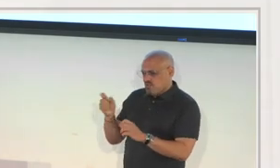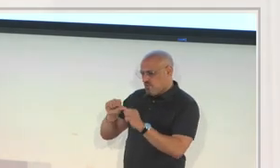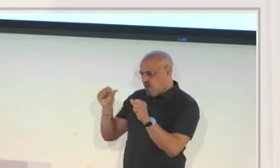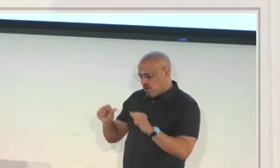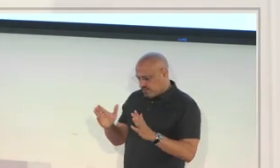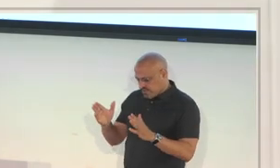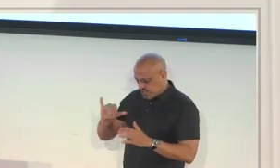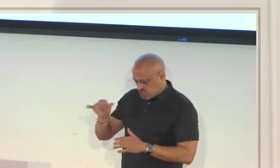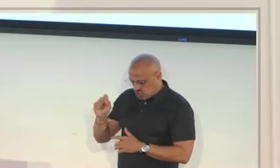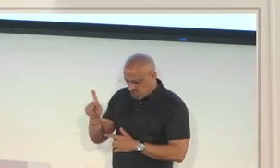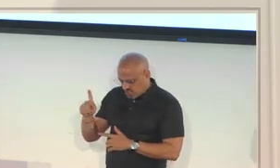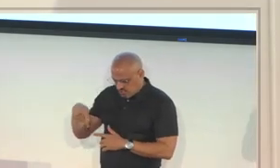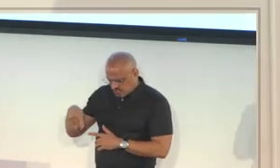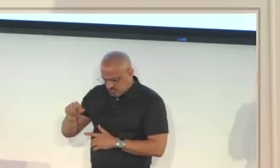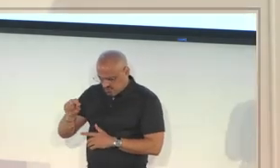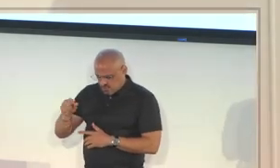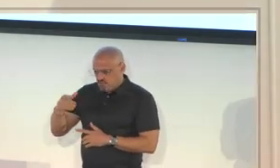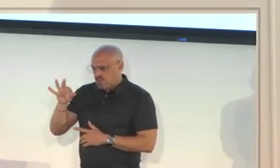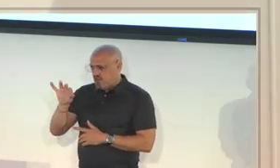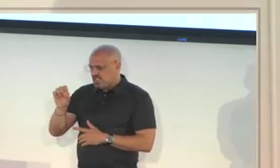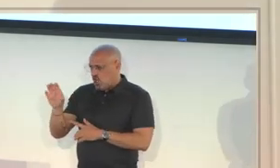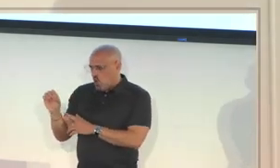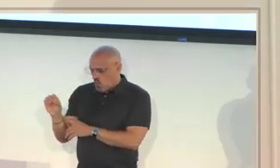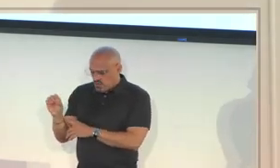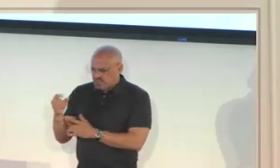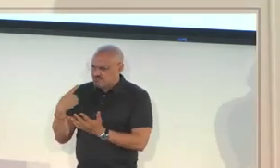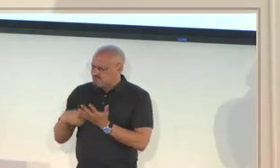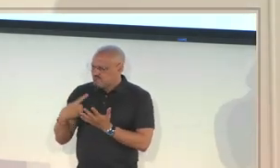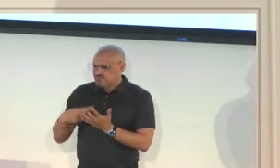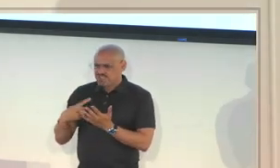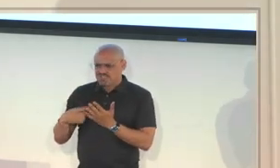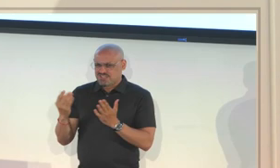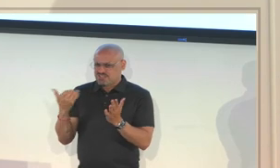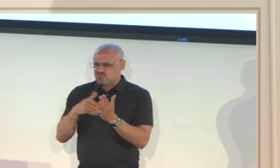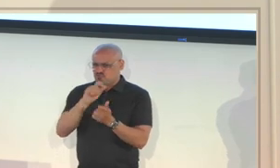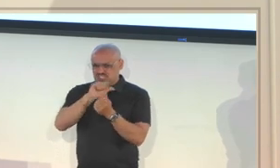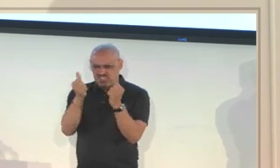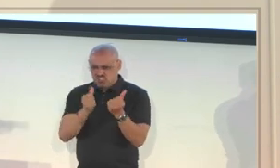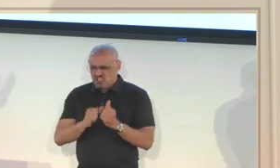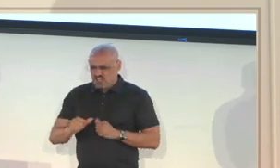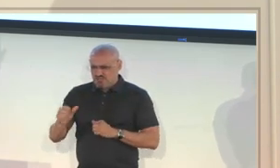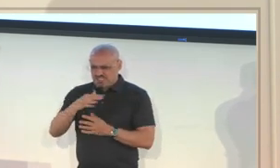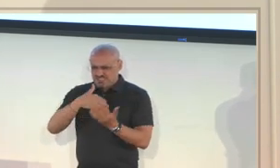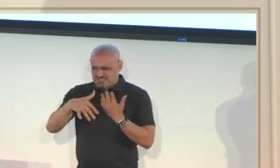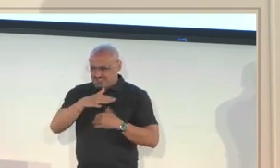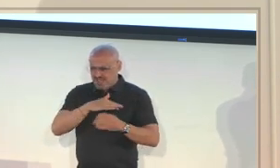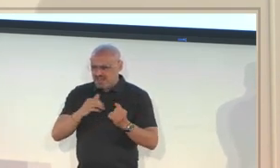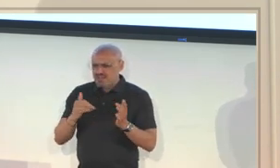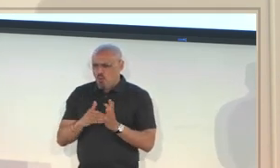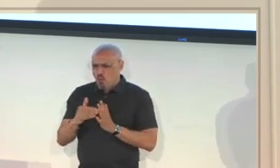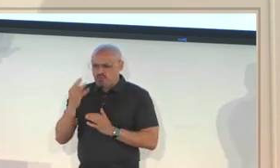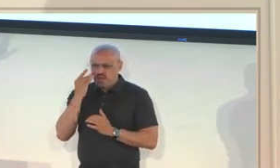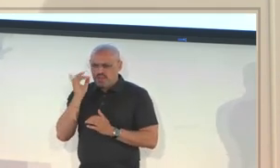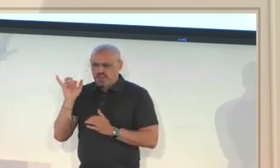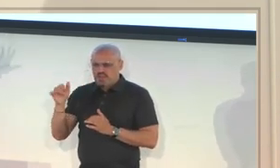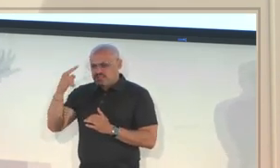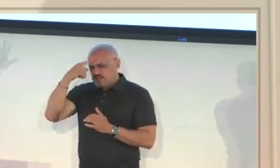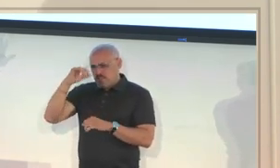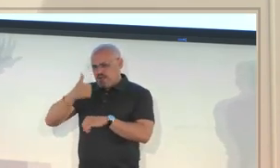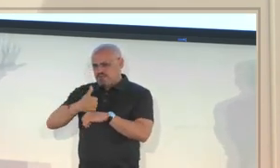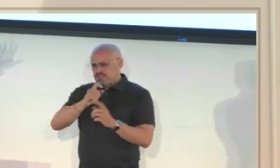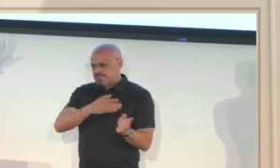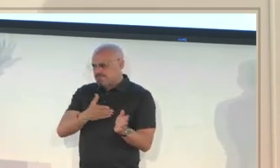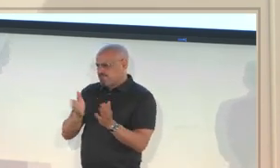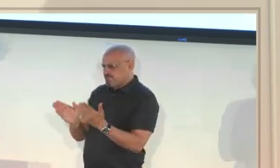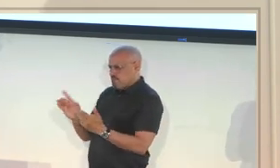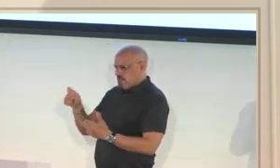Fresco, who talks a lot about inclusive design and reshaping society around it. I've always think that this is the mindset shift that we